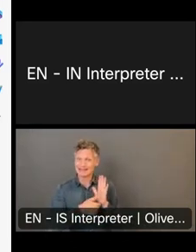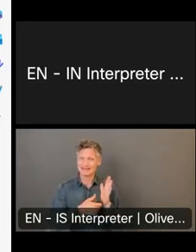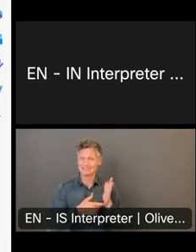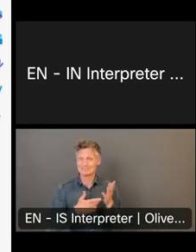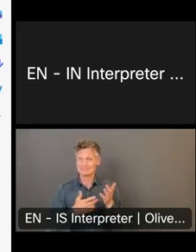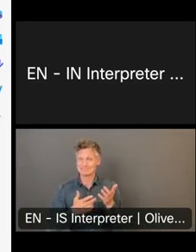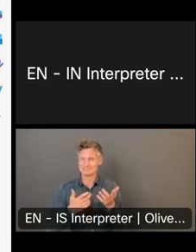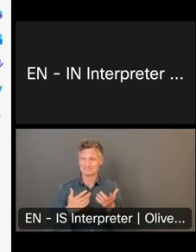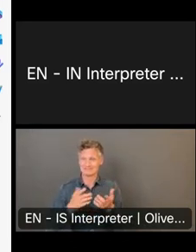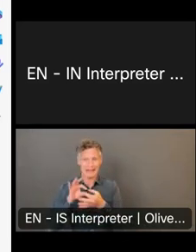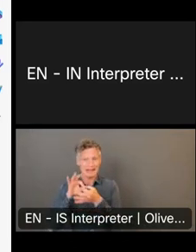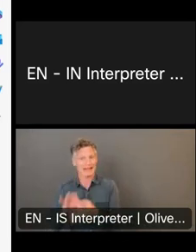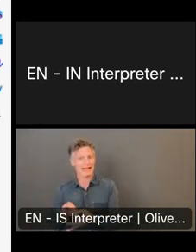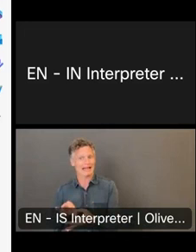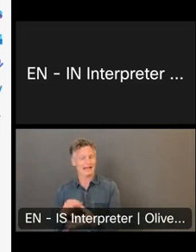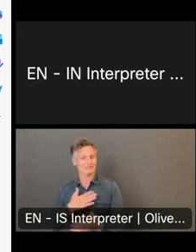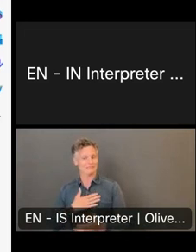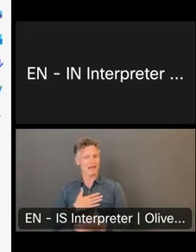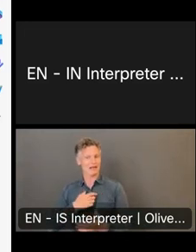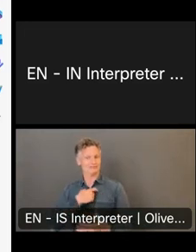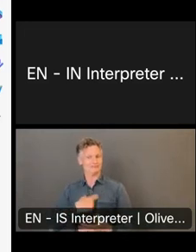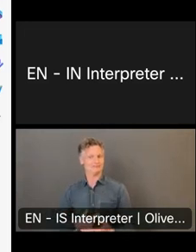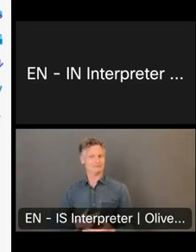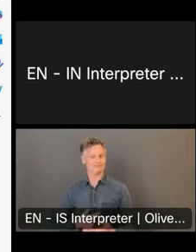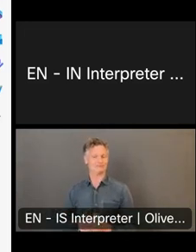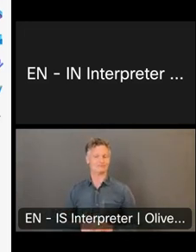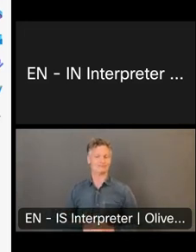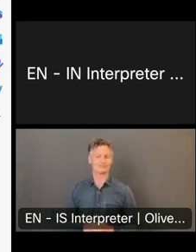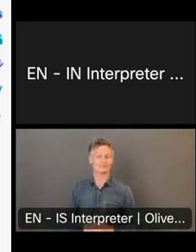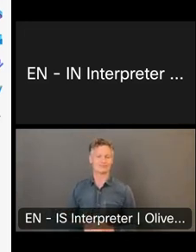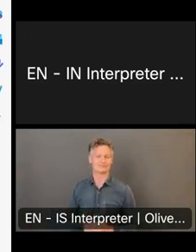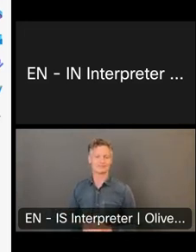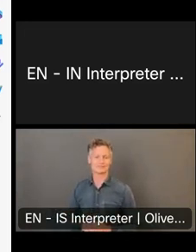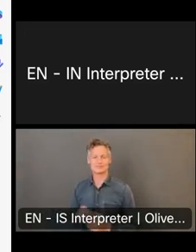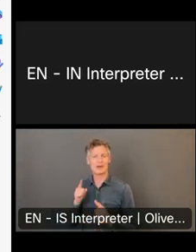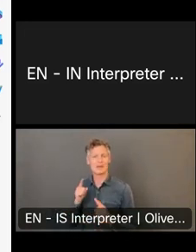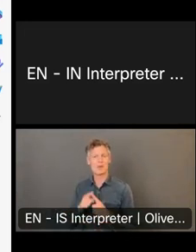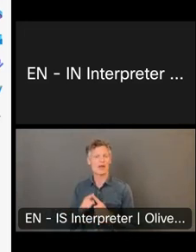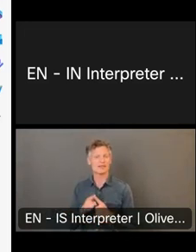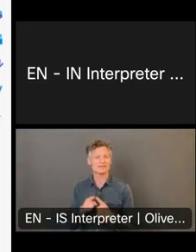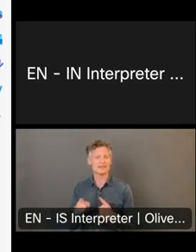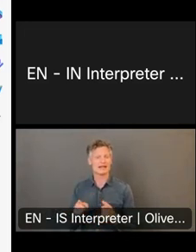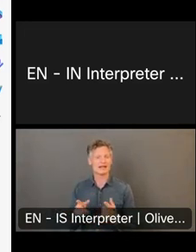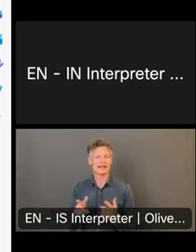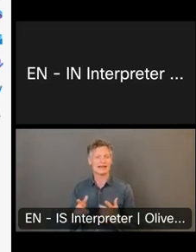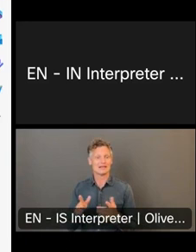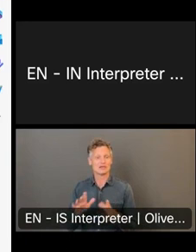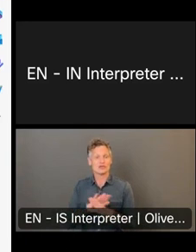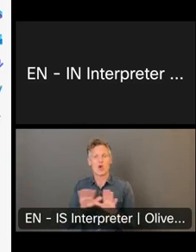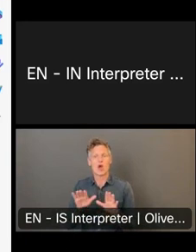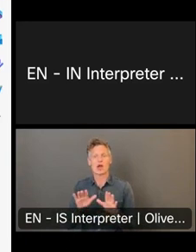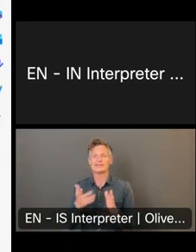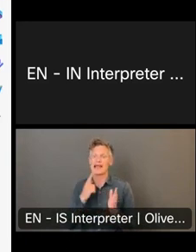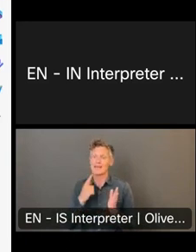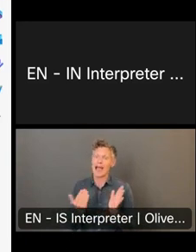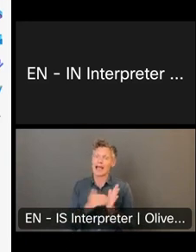The point is that routinization doesn't just amount to loss of meaning. I think one of your last quotes made